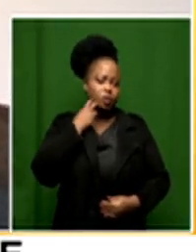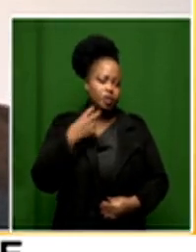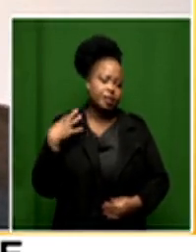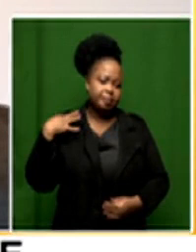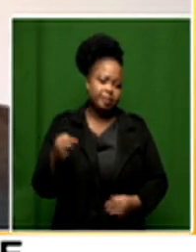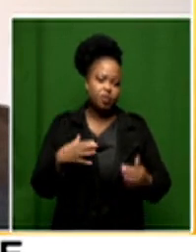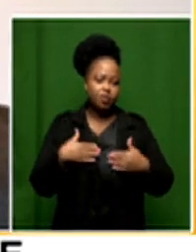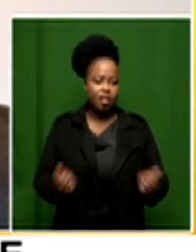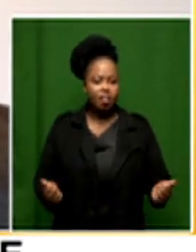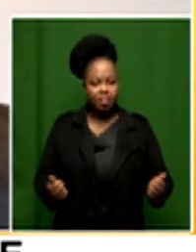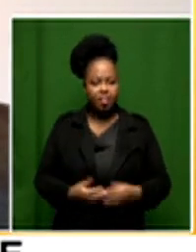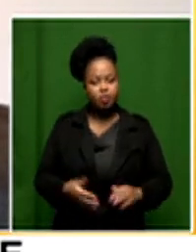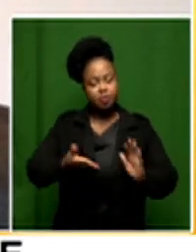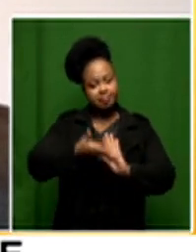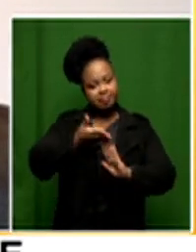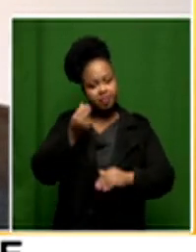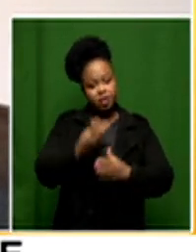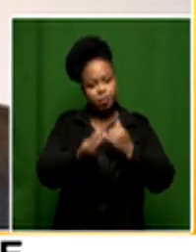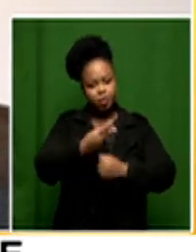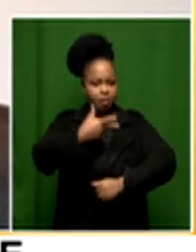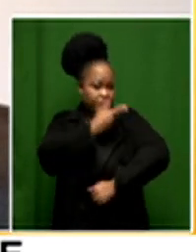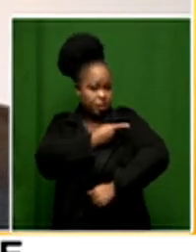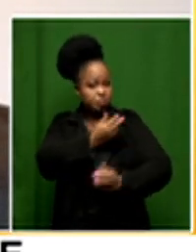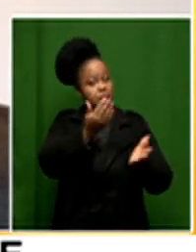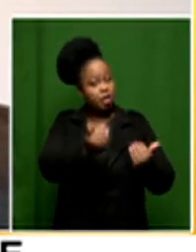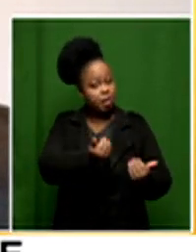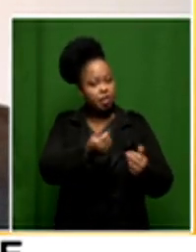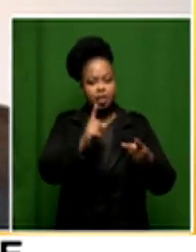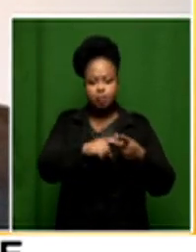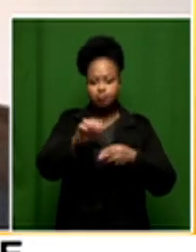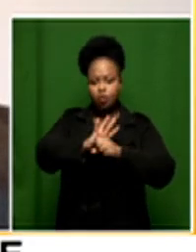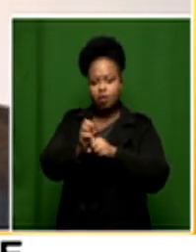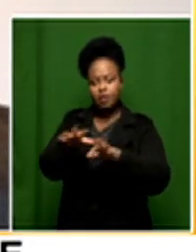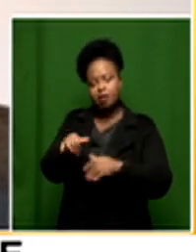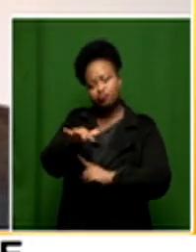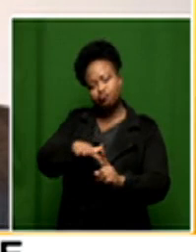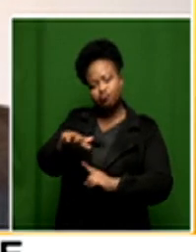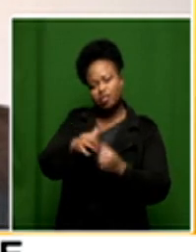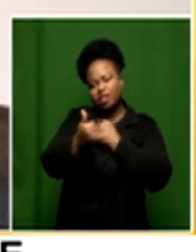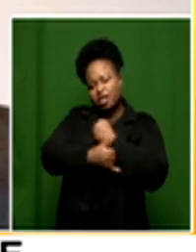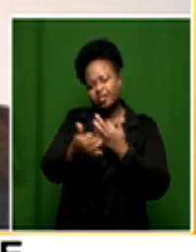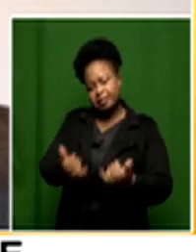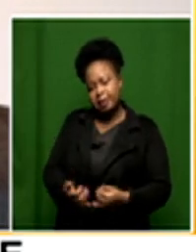morning. The Minister of Health updating us on both the vaccine expectation and the COVID-19 situation in the